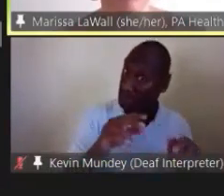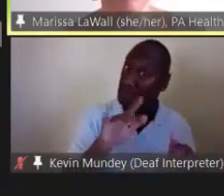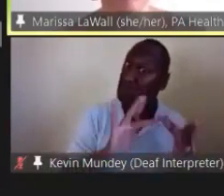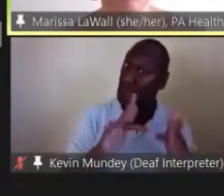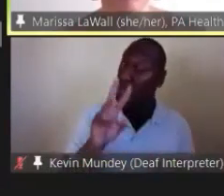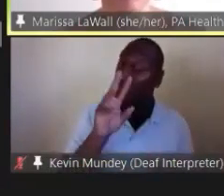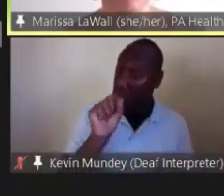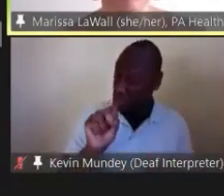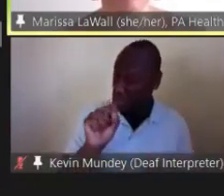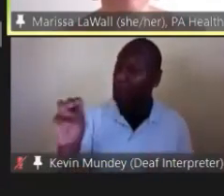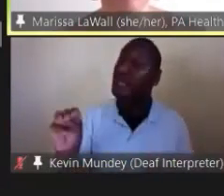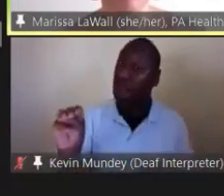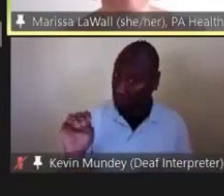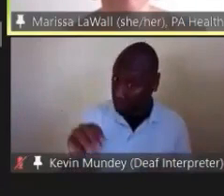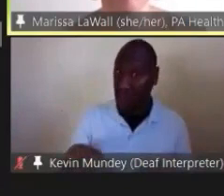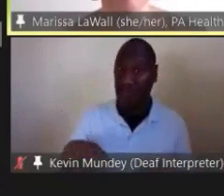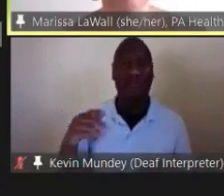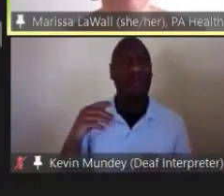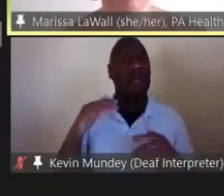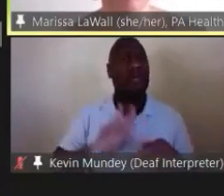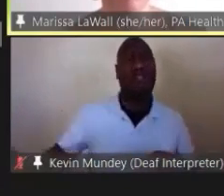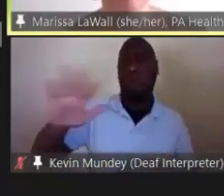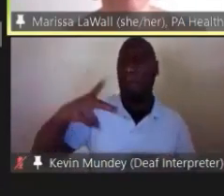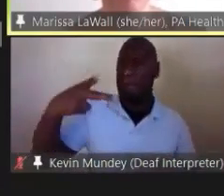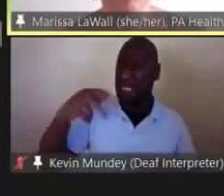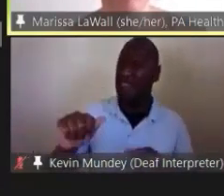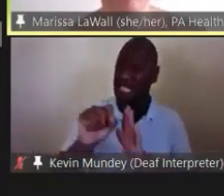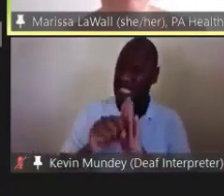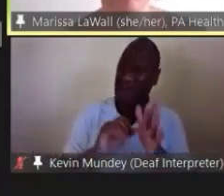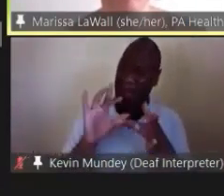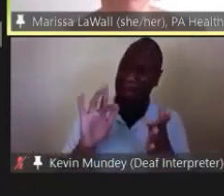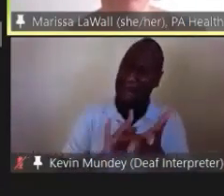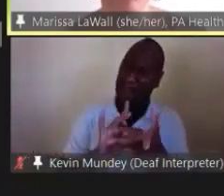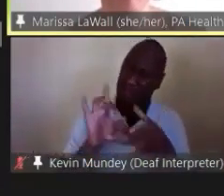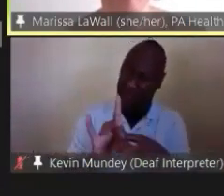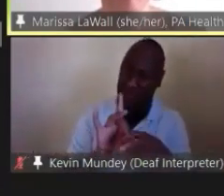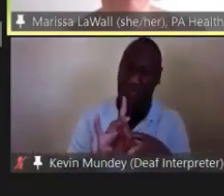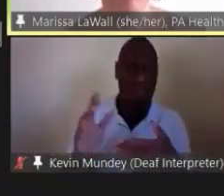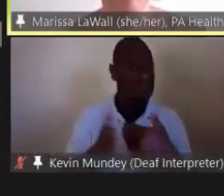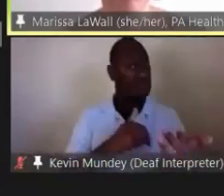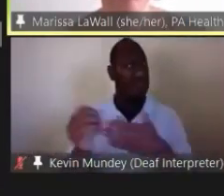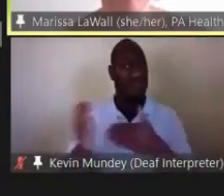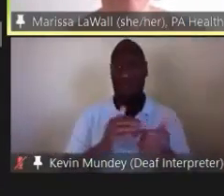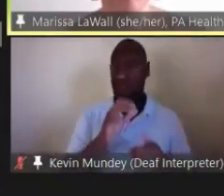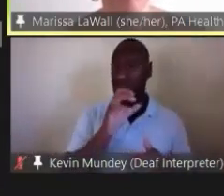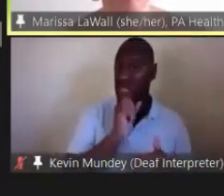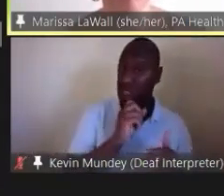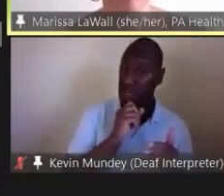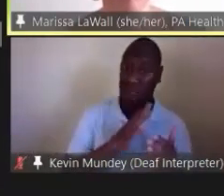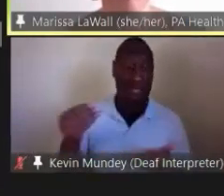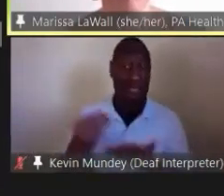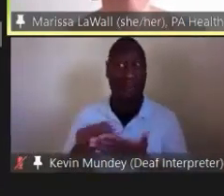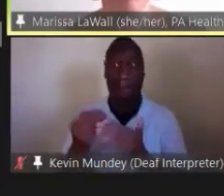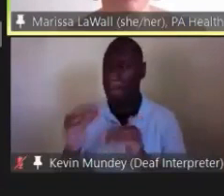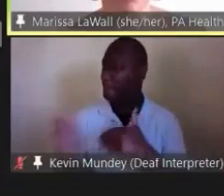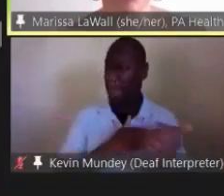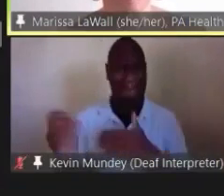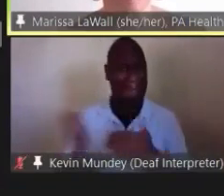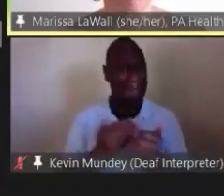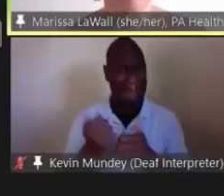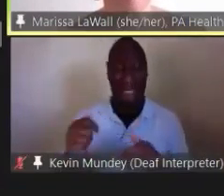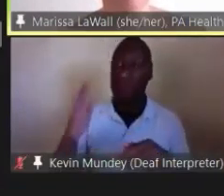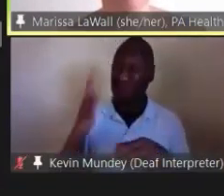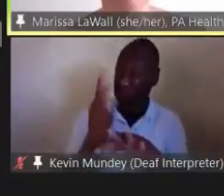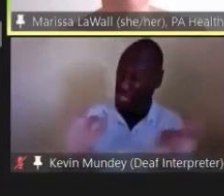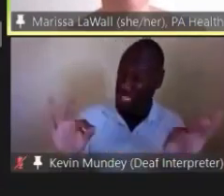with Medicaid-related issues, regardless of income or age. For free legal help, call our helpline